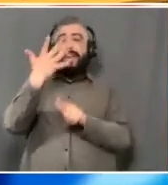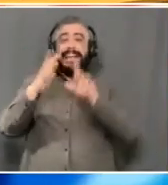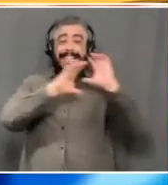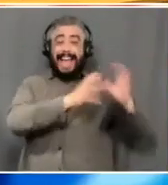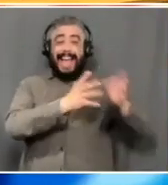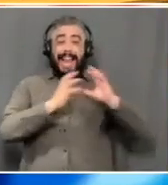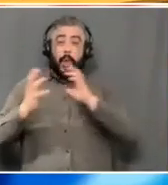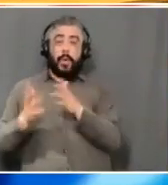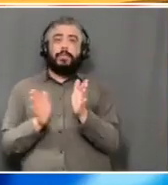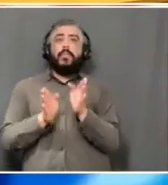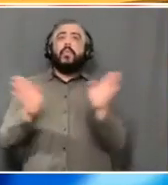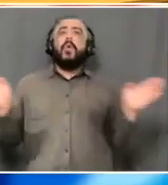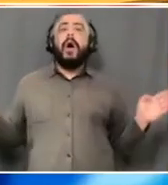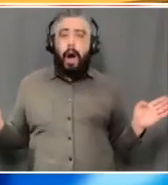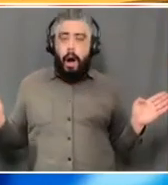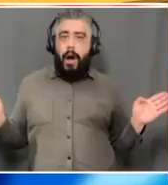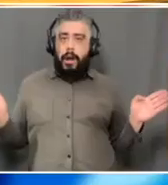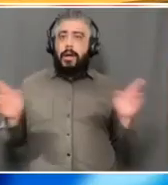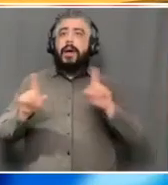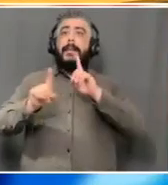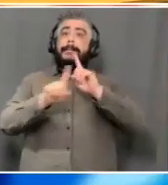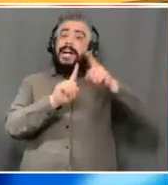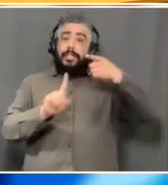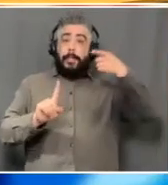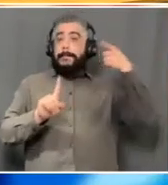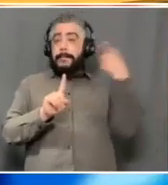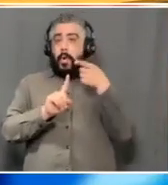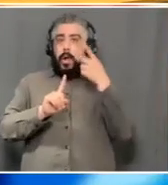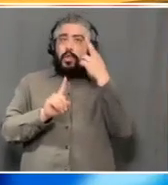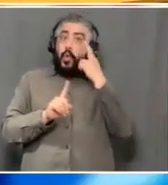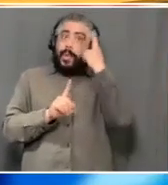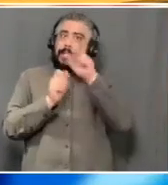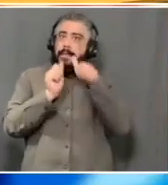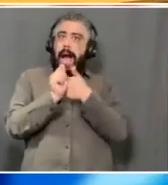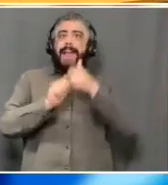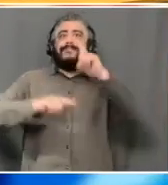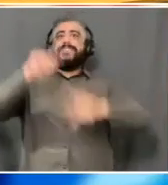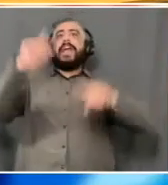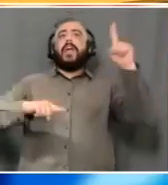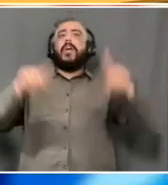broad, but the purpose varies depending on how it's being